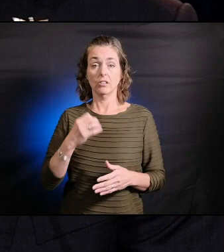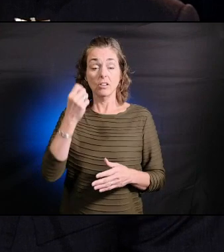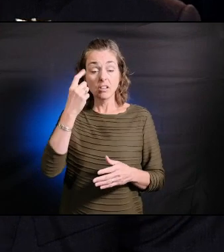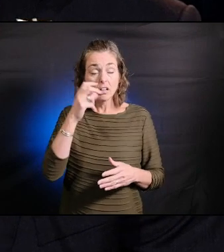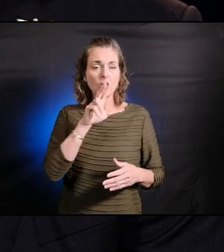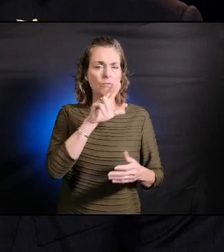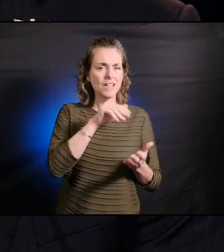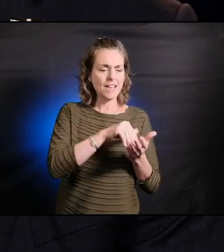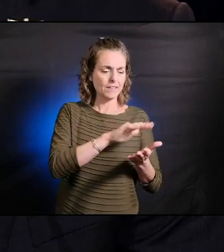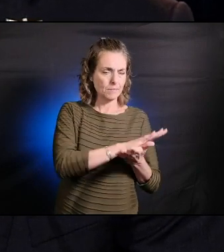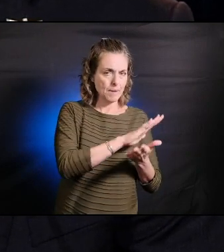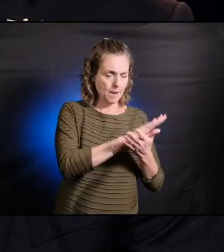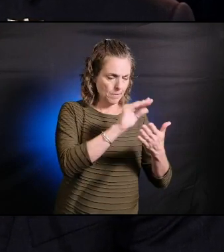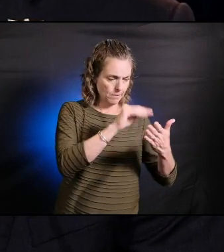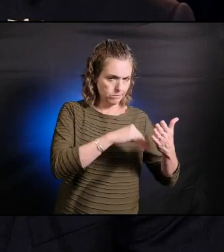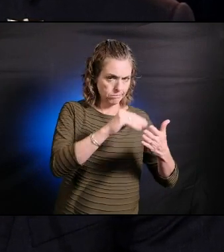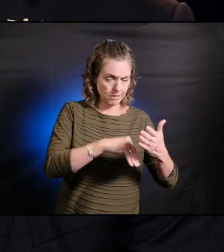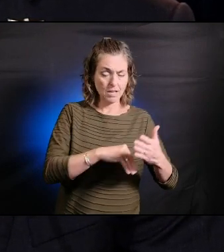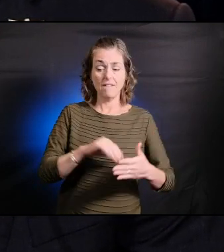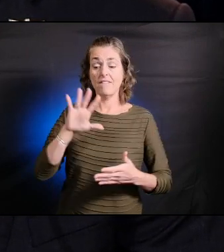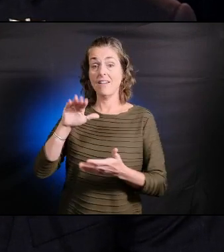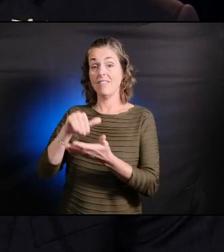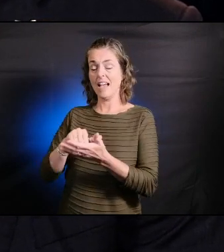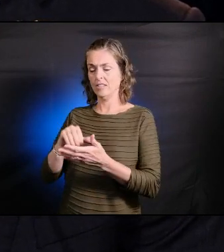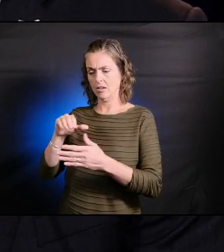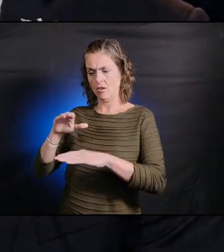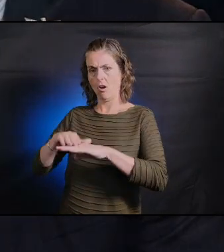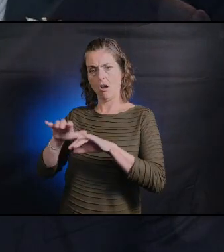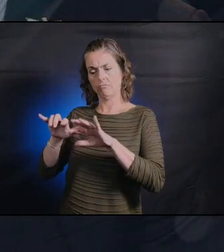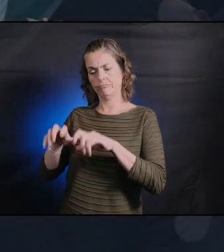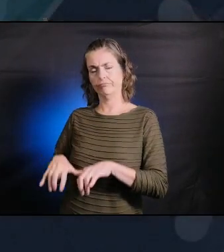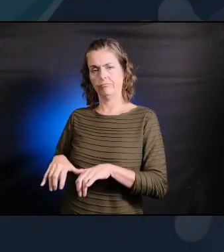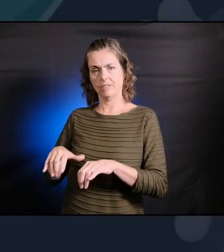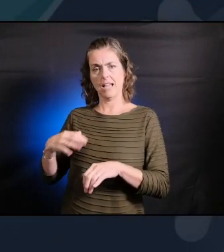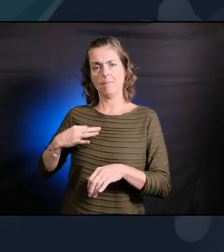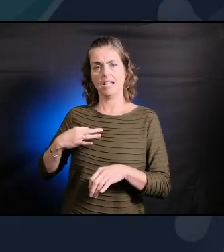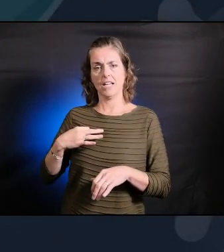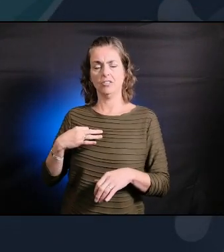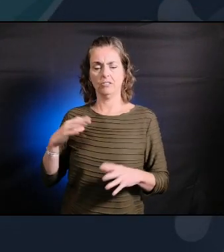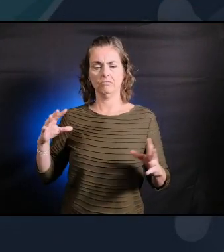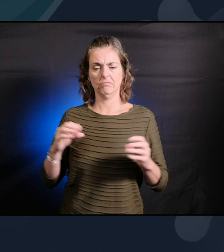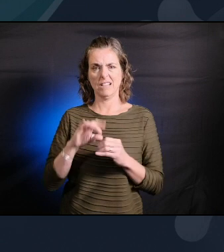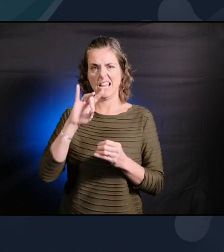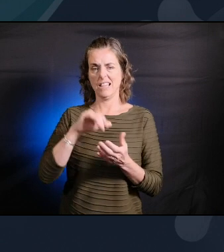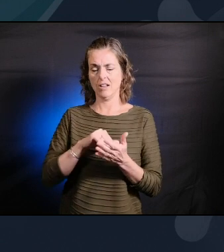3,000 paper and 5,000 online applications. So far,